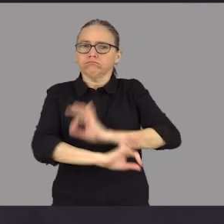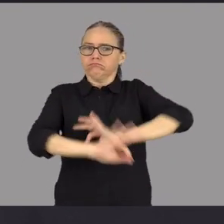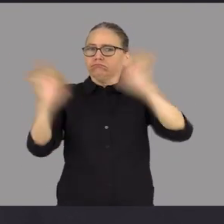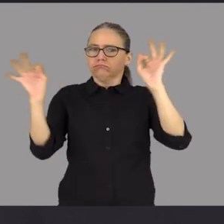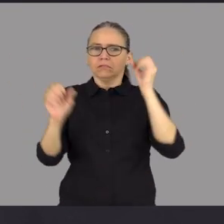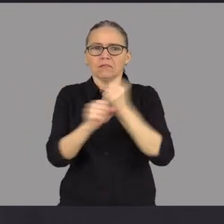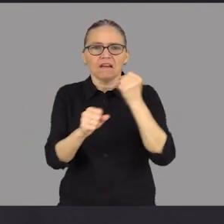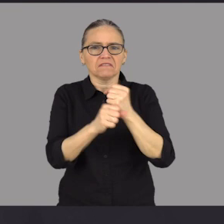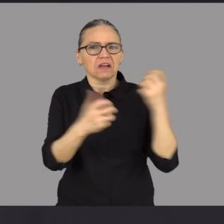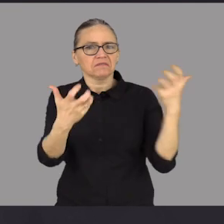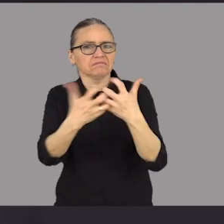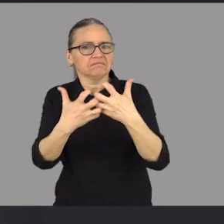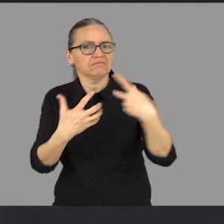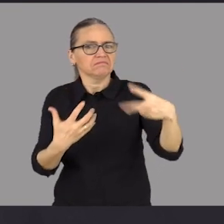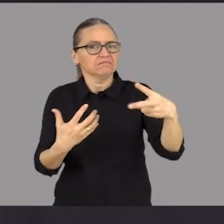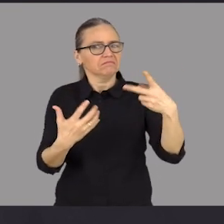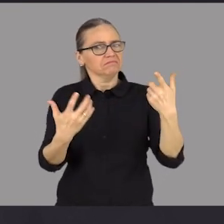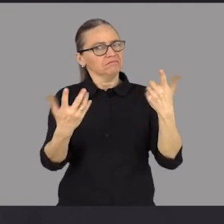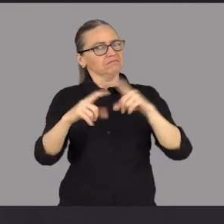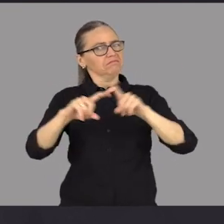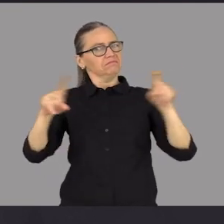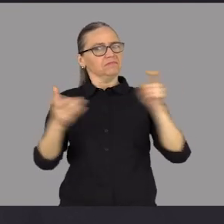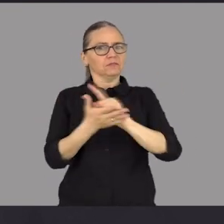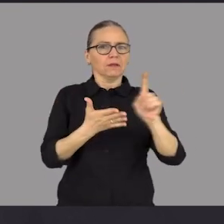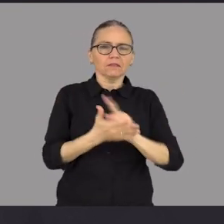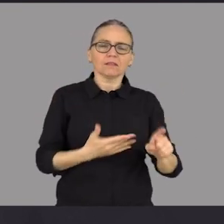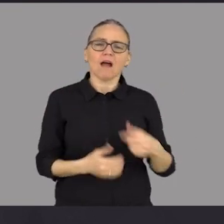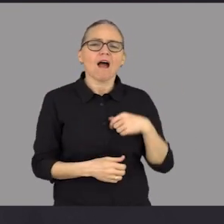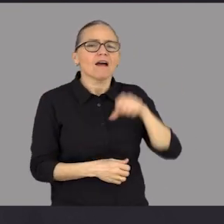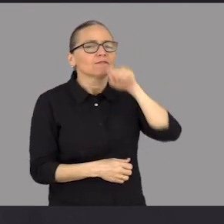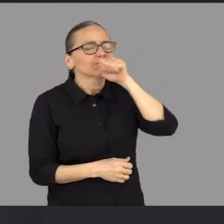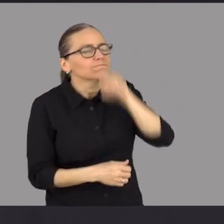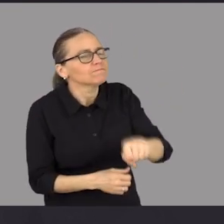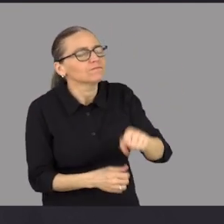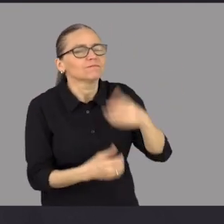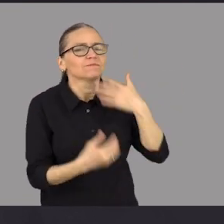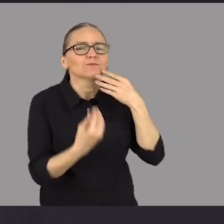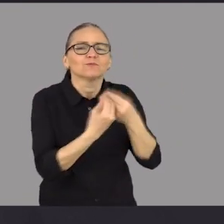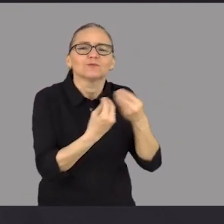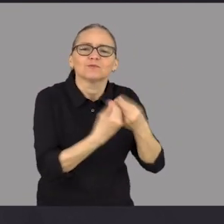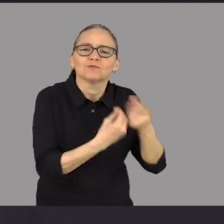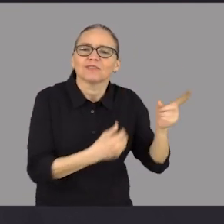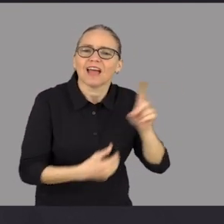there. She does an excellent job of that, and it provides her with some variety in her week.